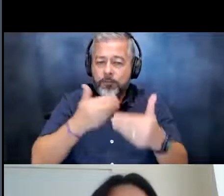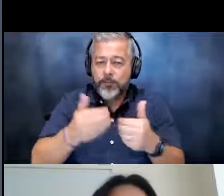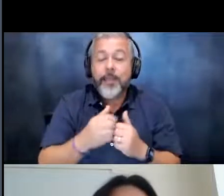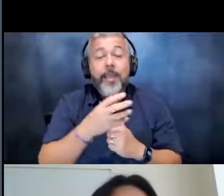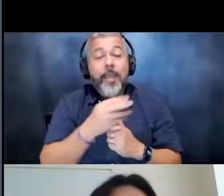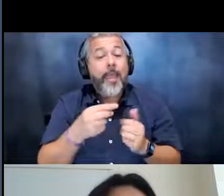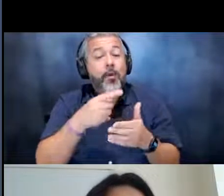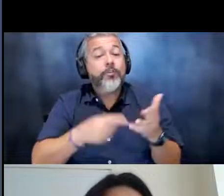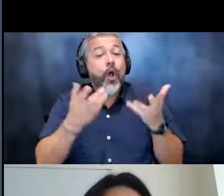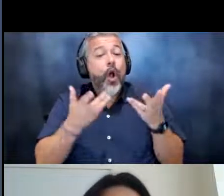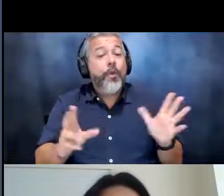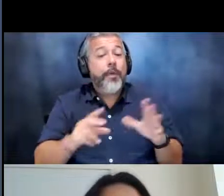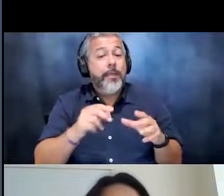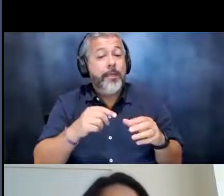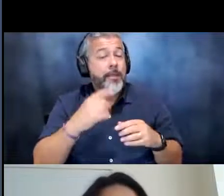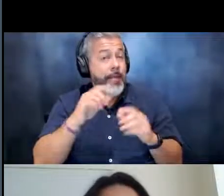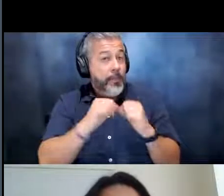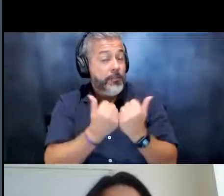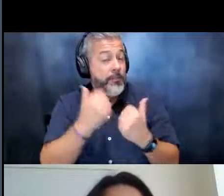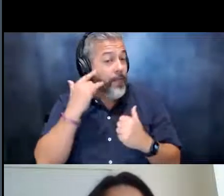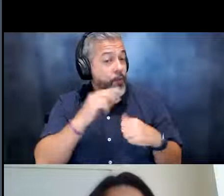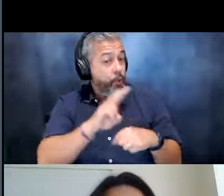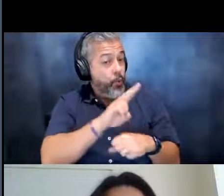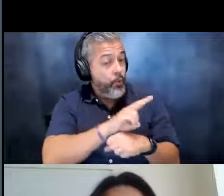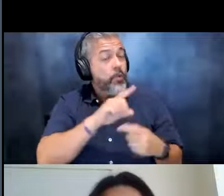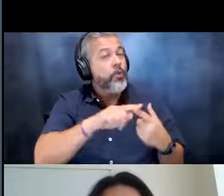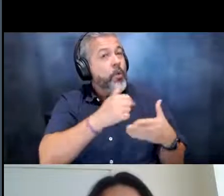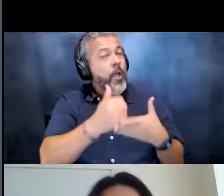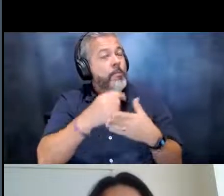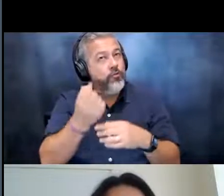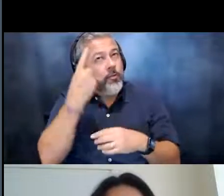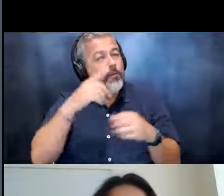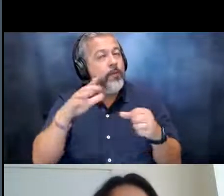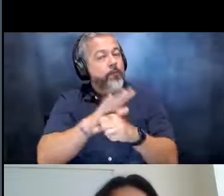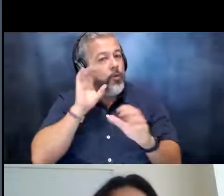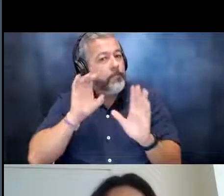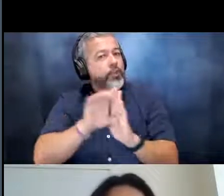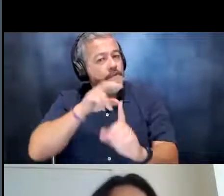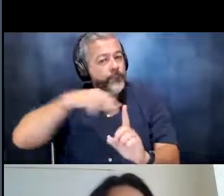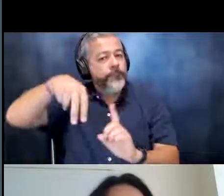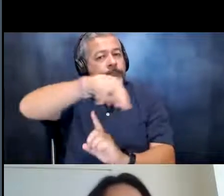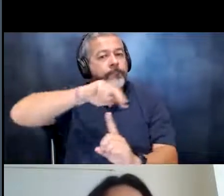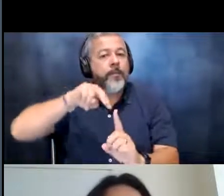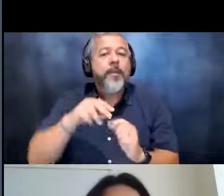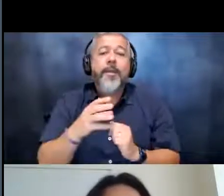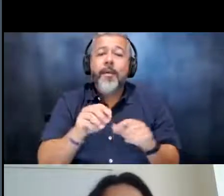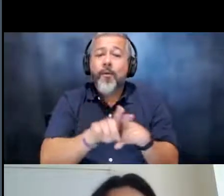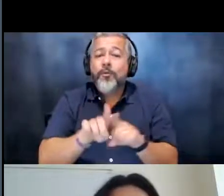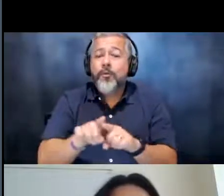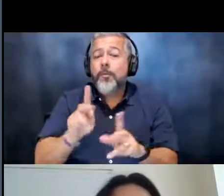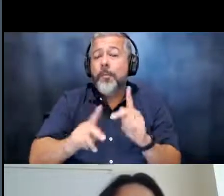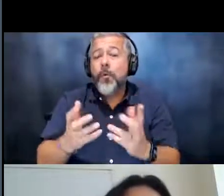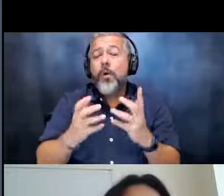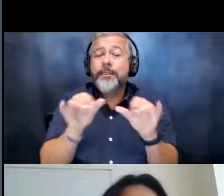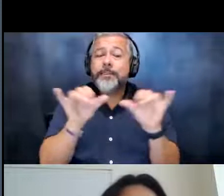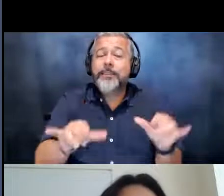by agencies in California to understand the full picture. Also, they just want a system that works for